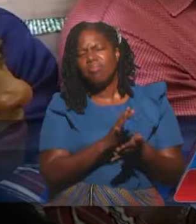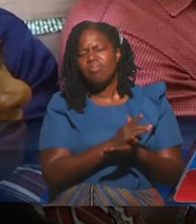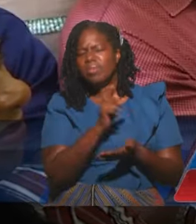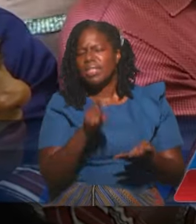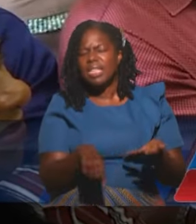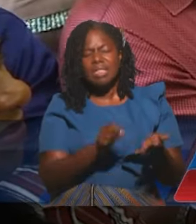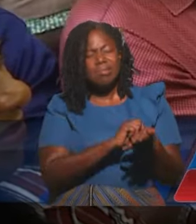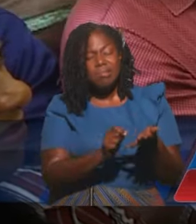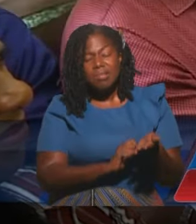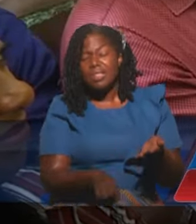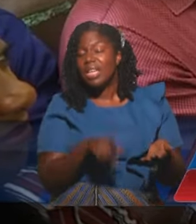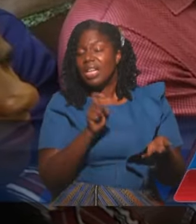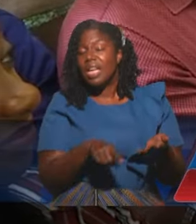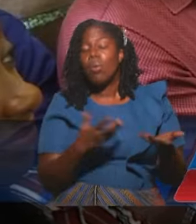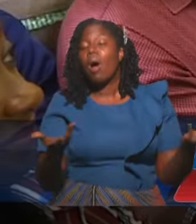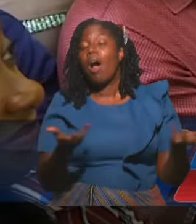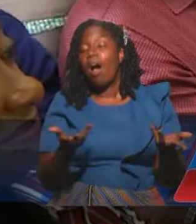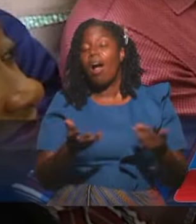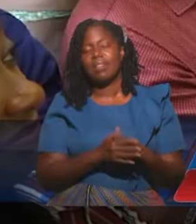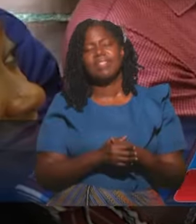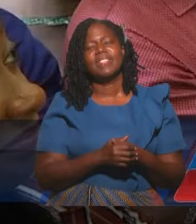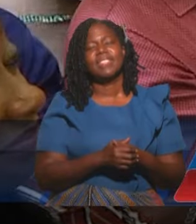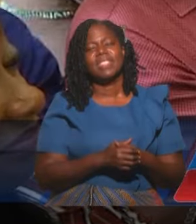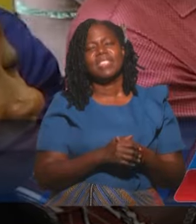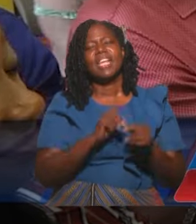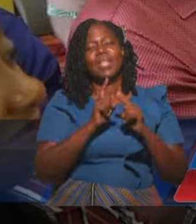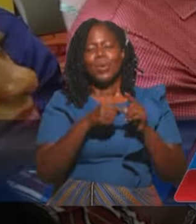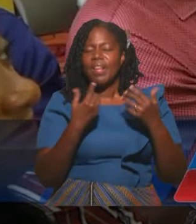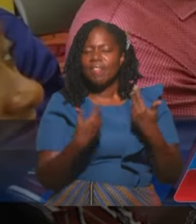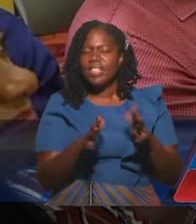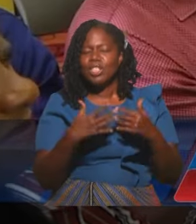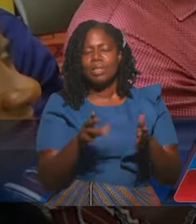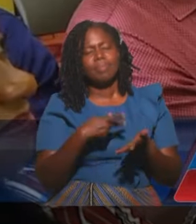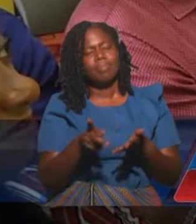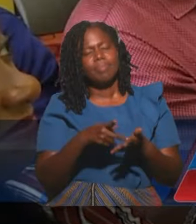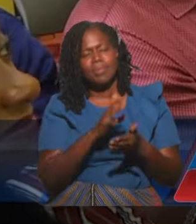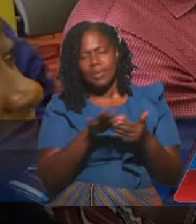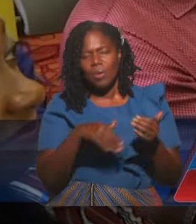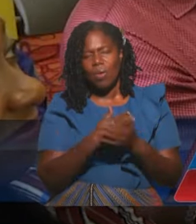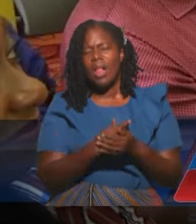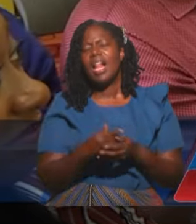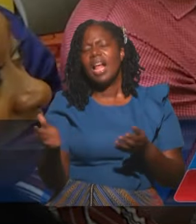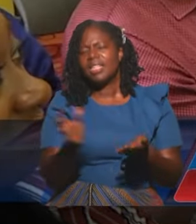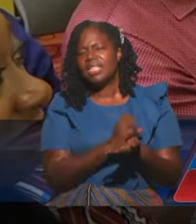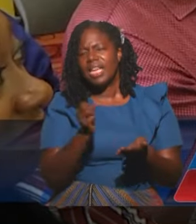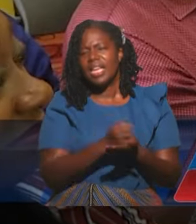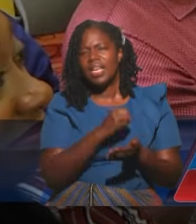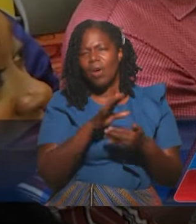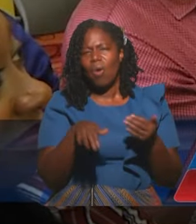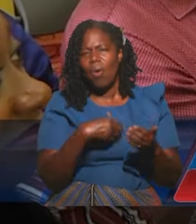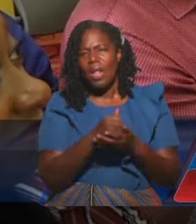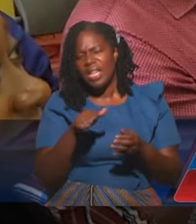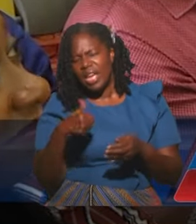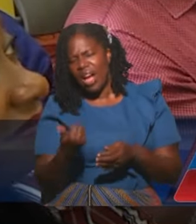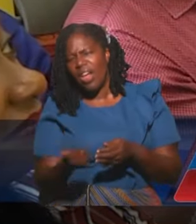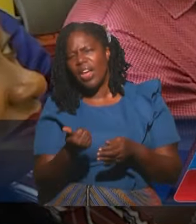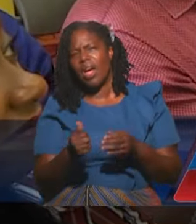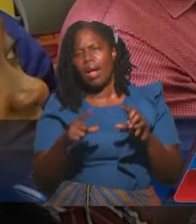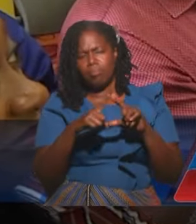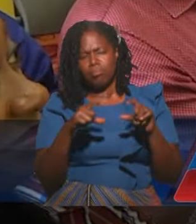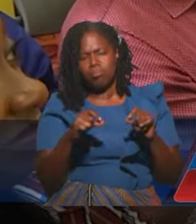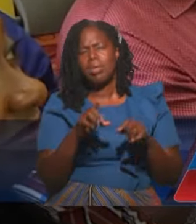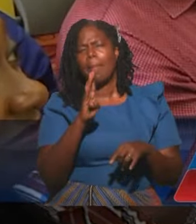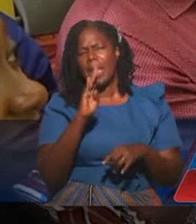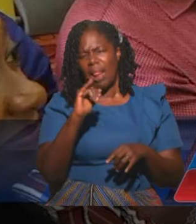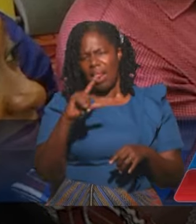So what I will do is when we finish paying out with that, I will just take all the extra invoices that come in and just send them